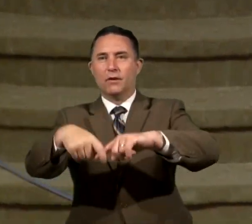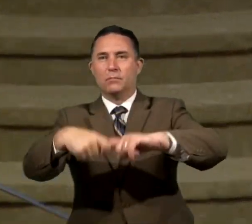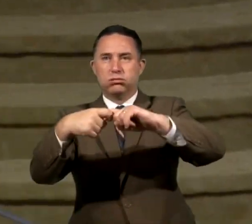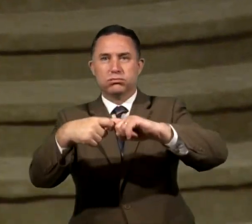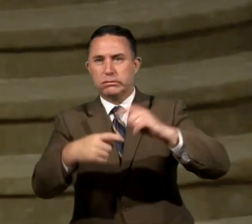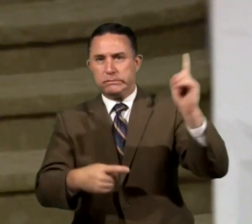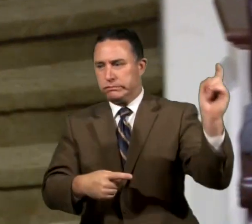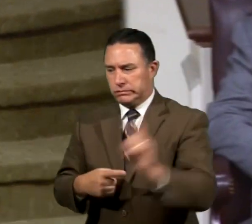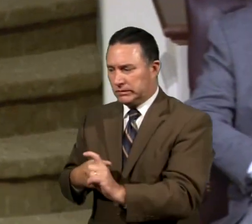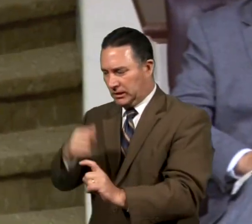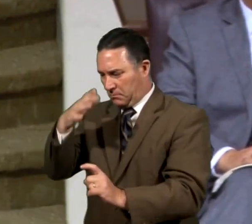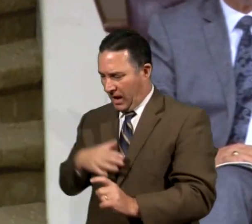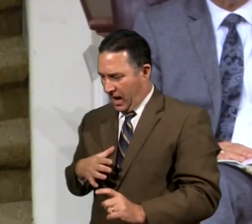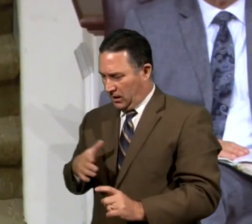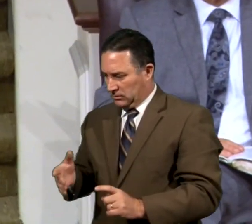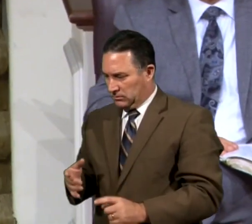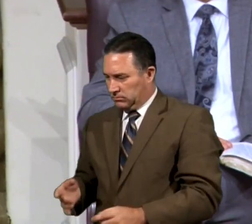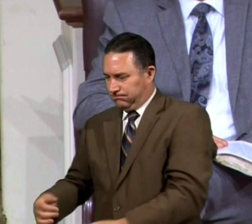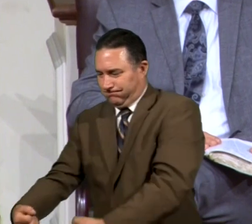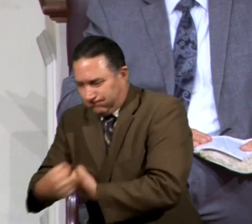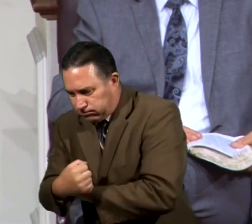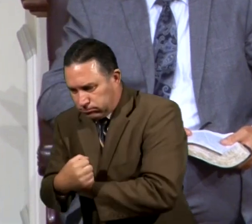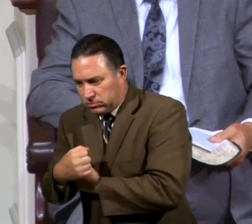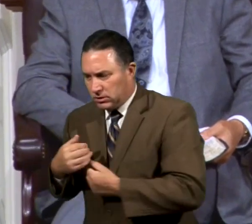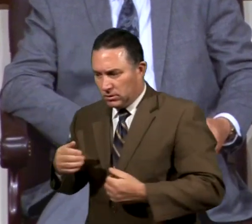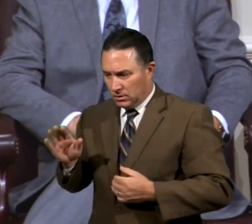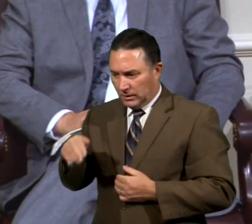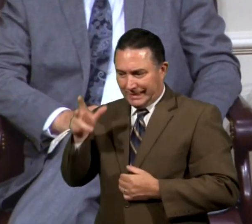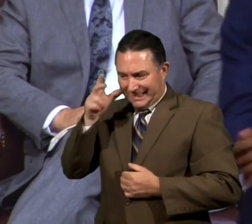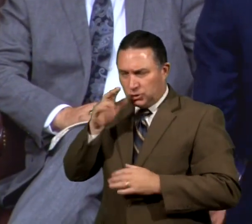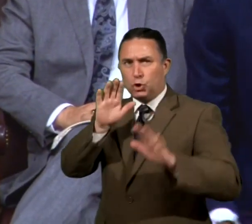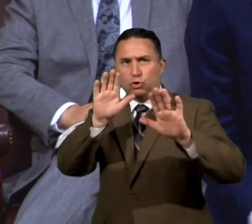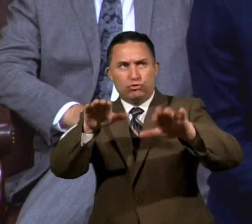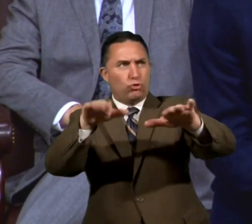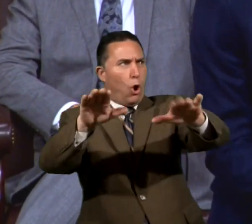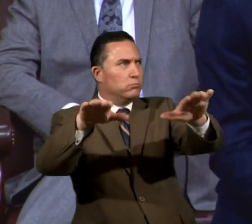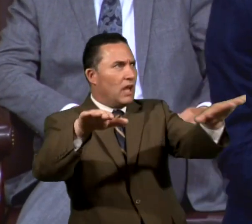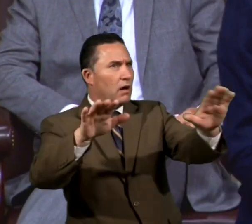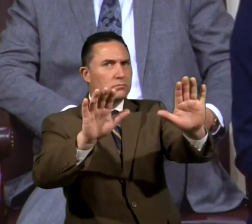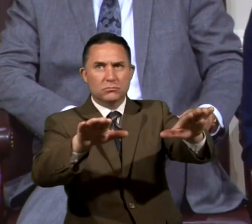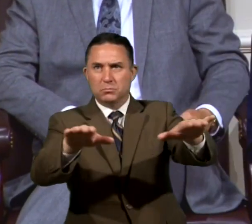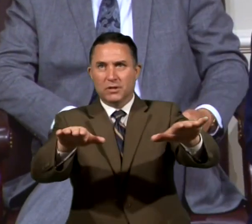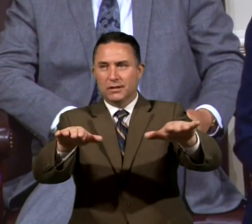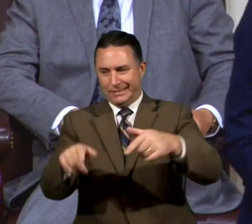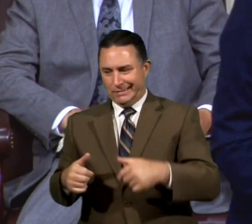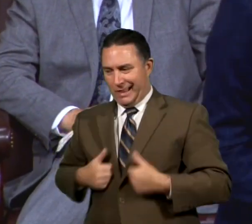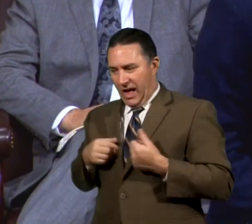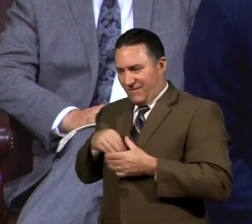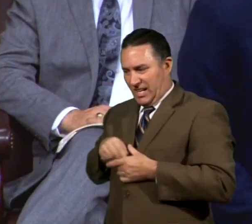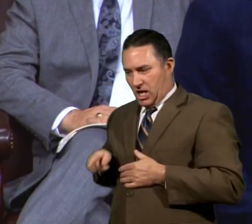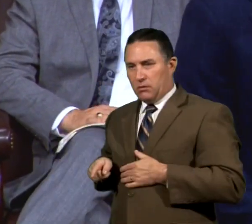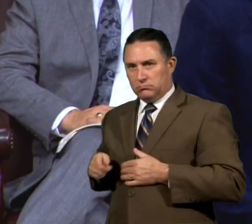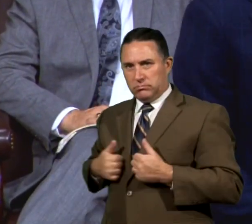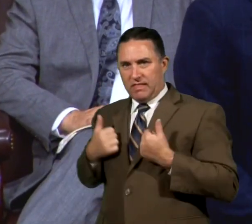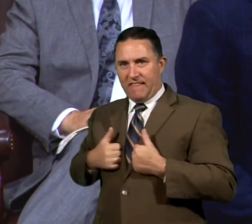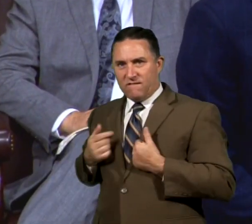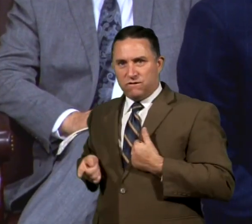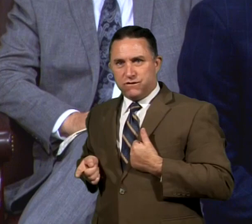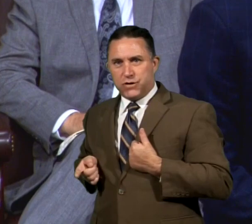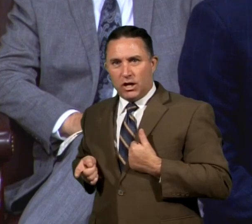down to the young man, fell up on him, embraced him, and said, listen, calm down, everybody. His life is in him.